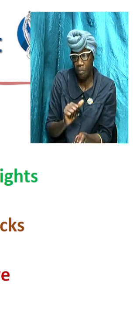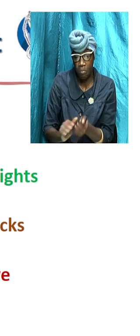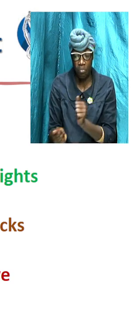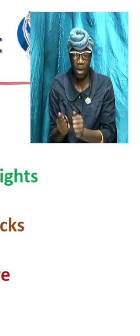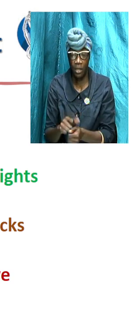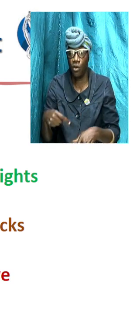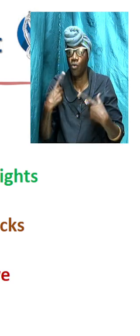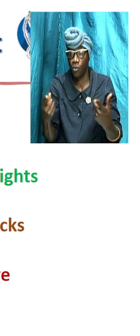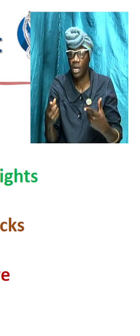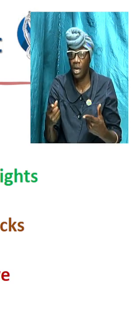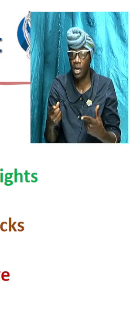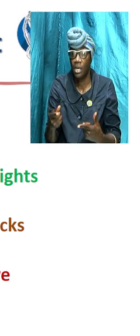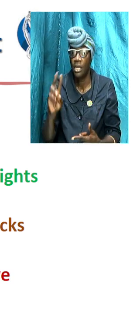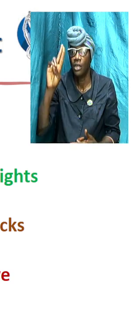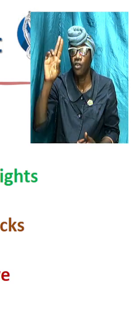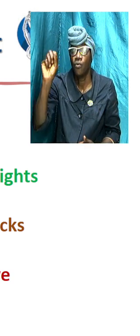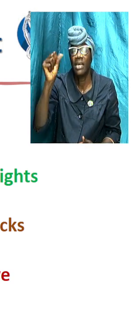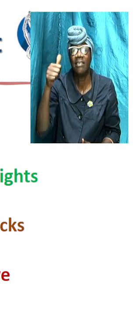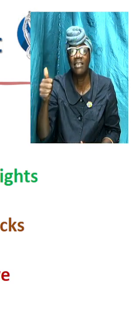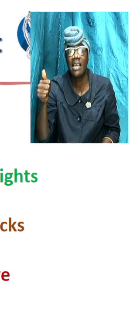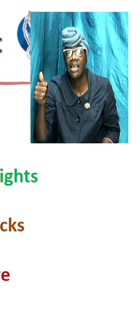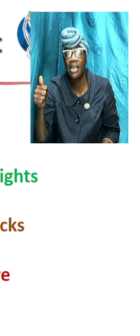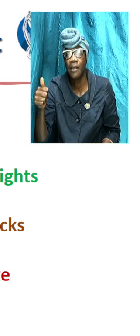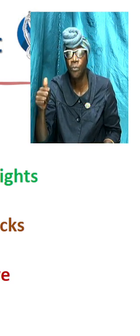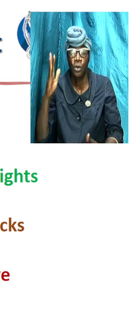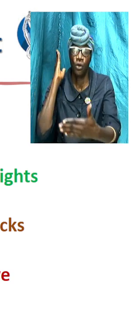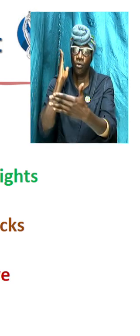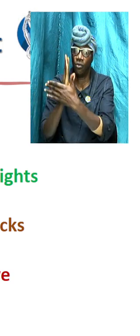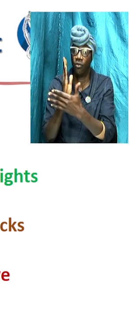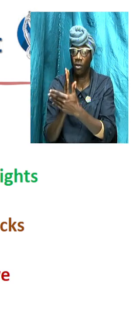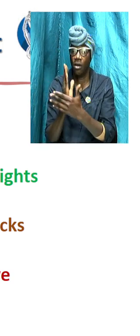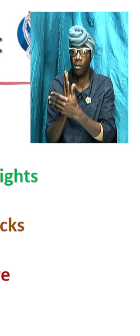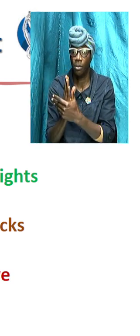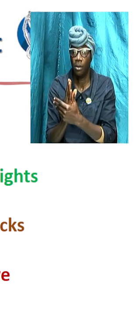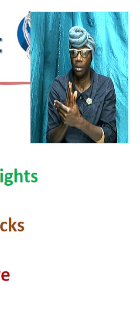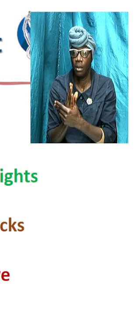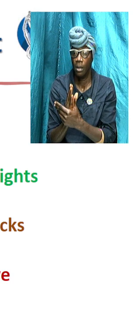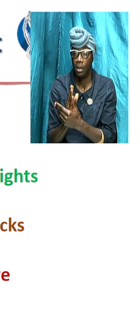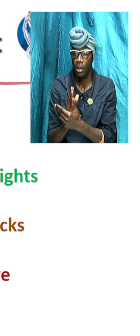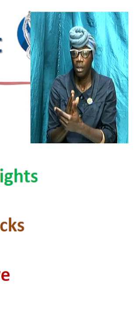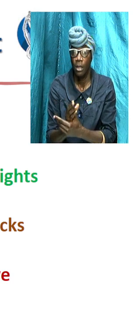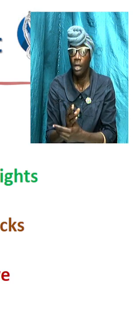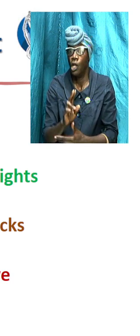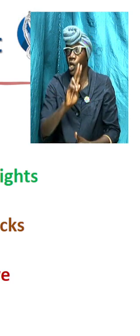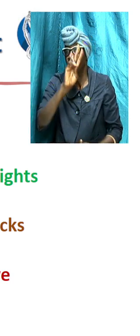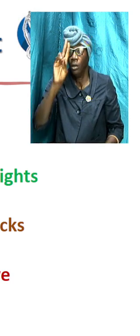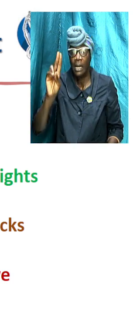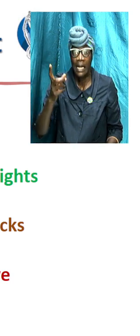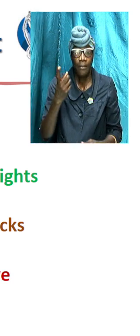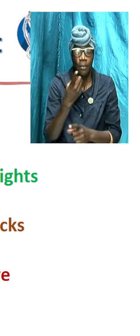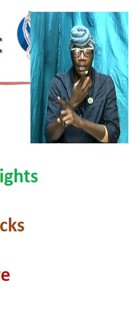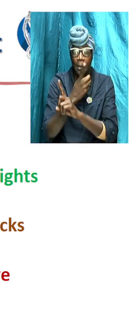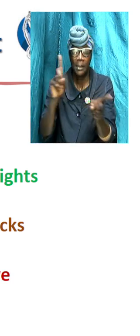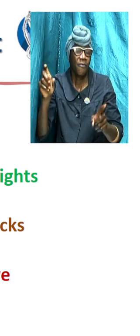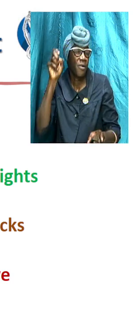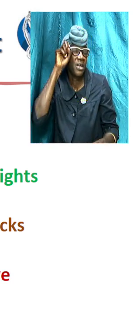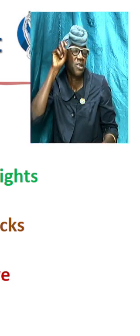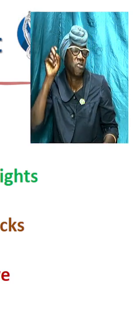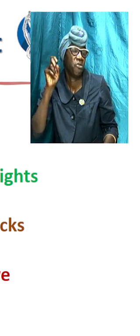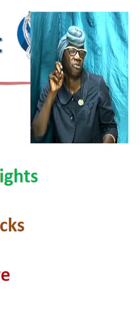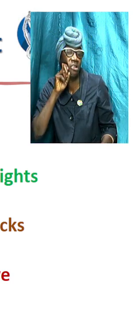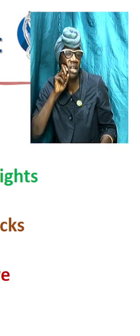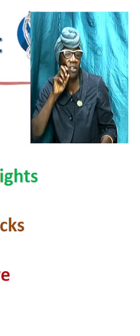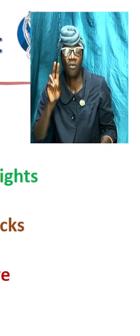now in the United States about preventing transgender people from using bathrooms and matching their